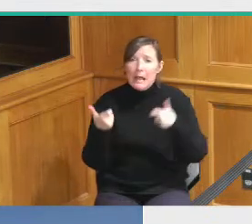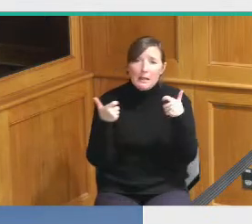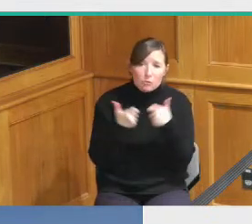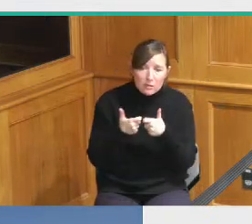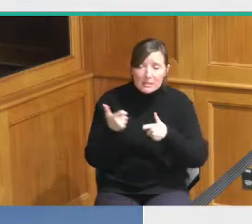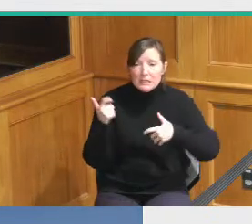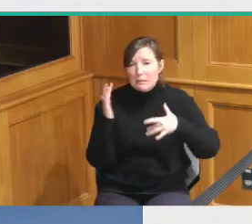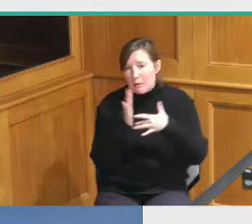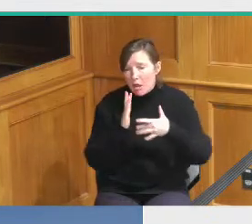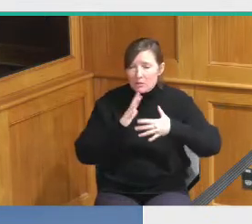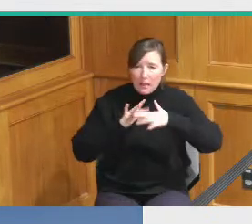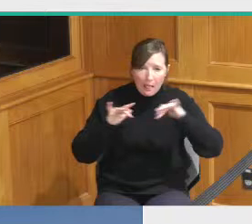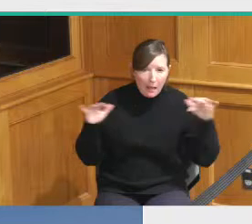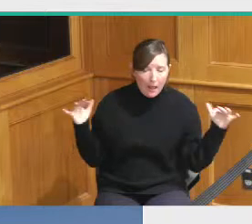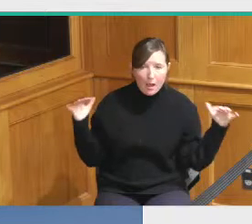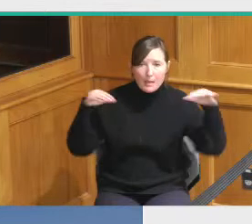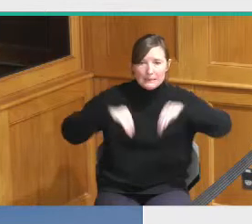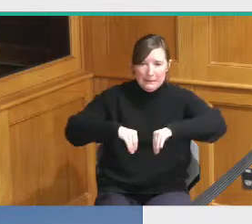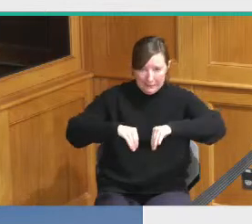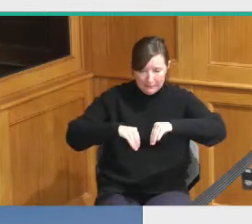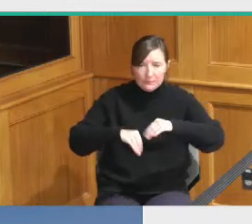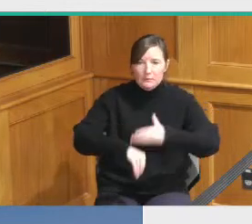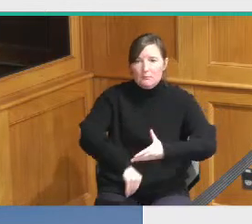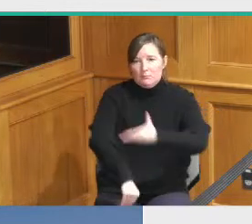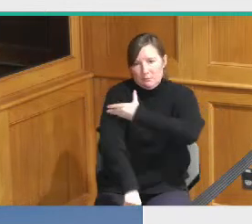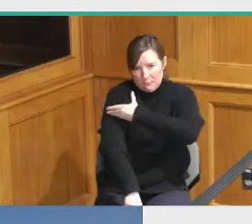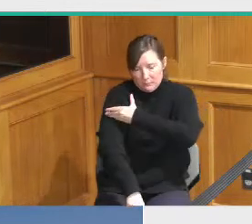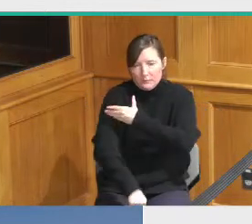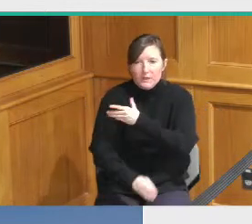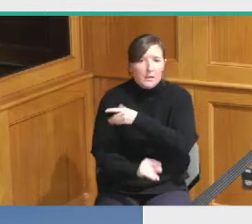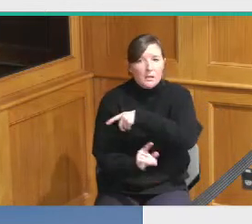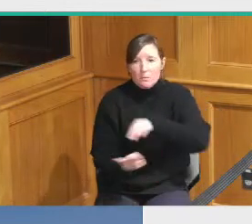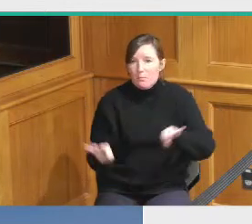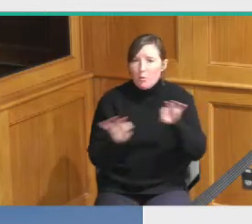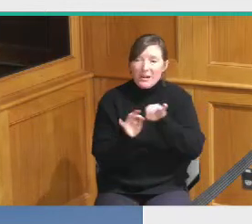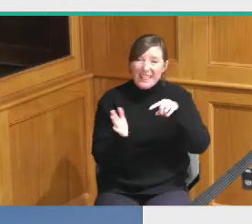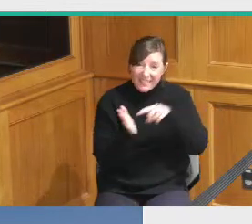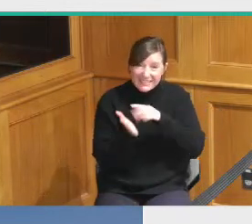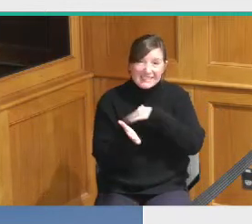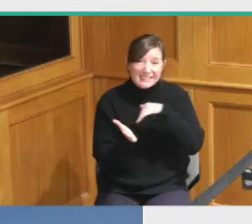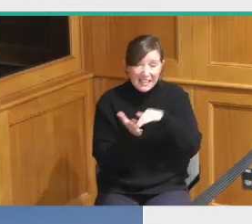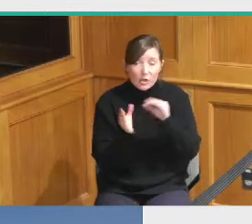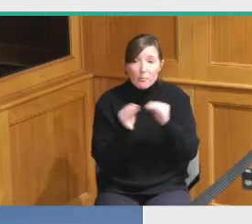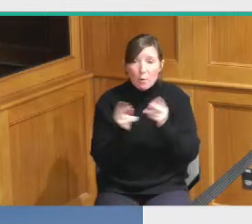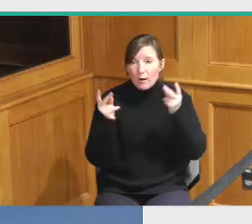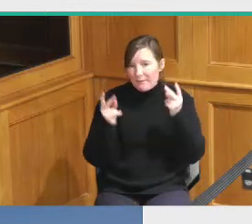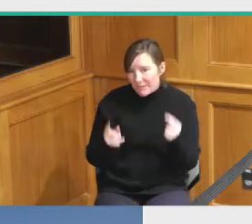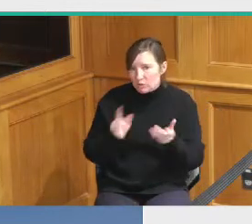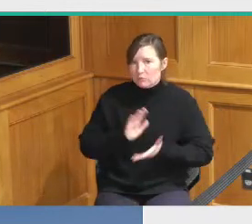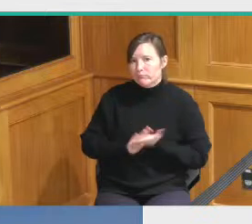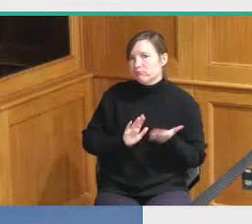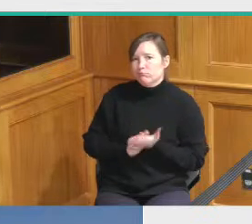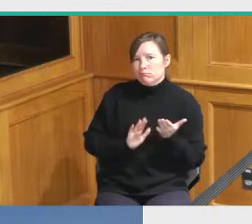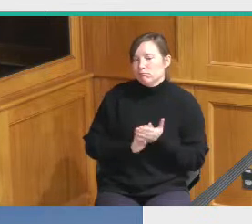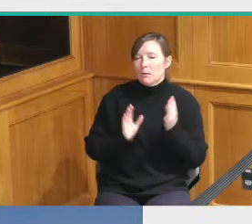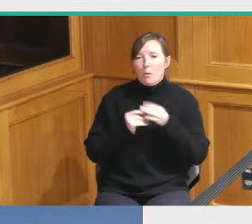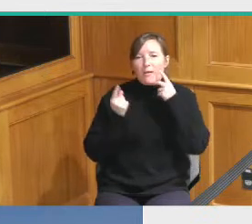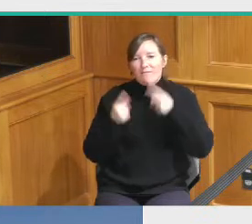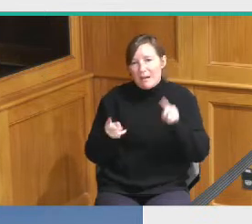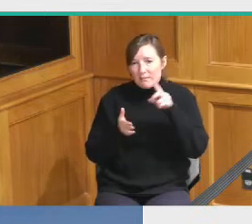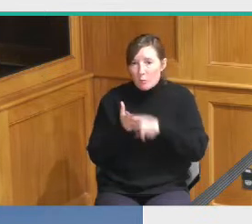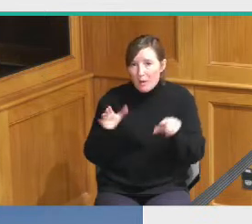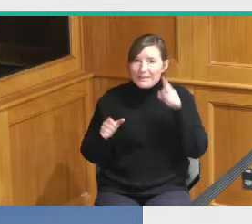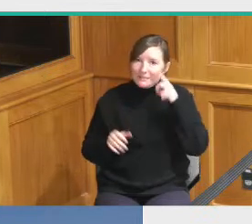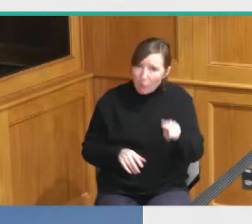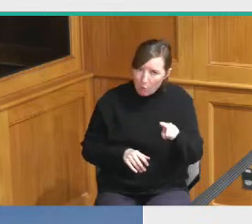technology, and importantly, making this center more efficient and effective for what it does, and making sure that the